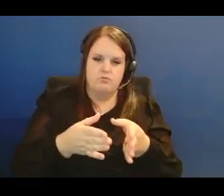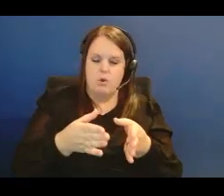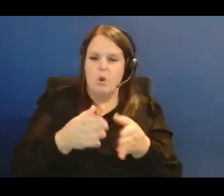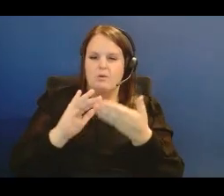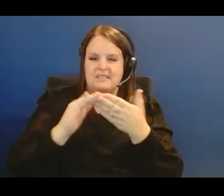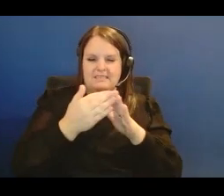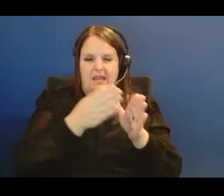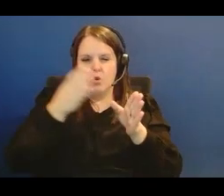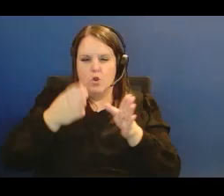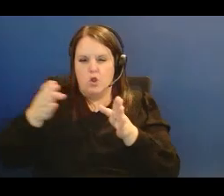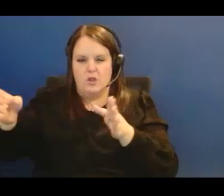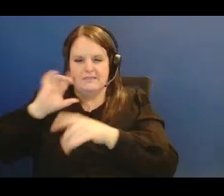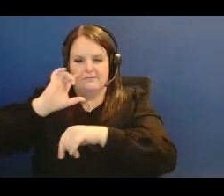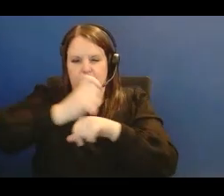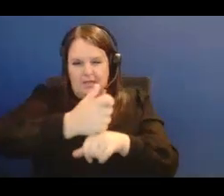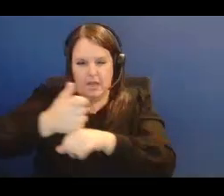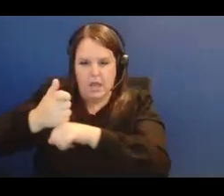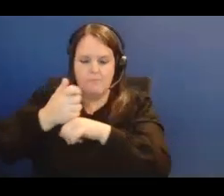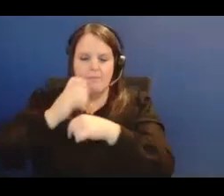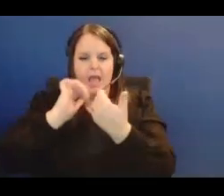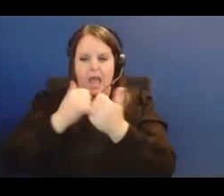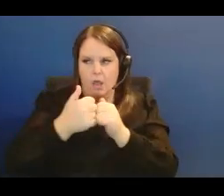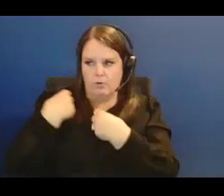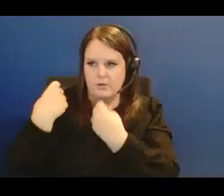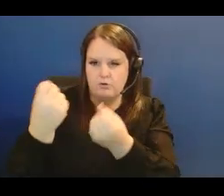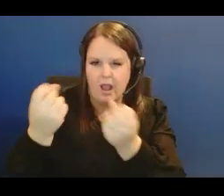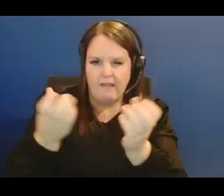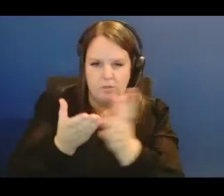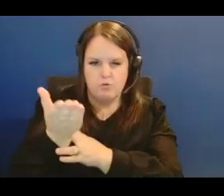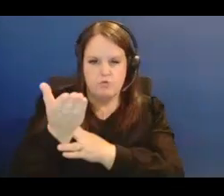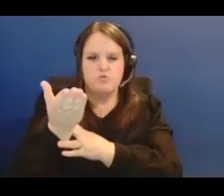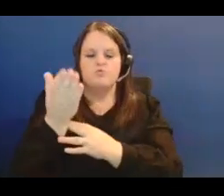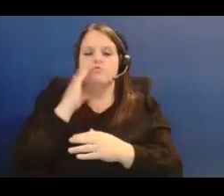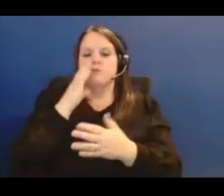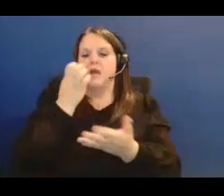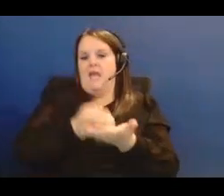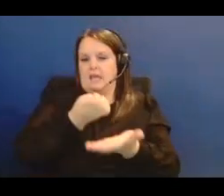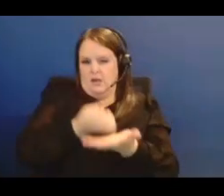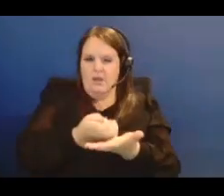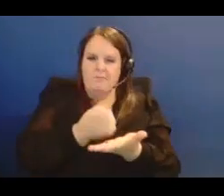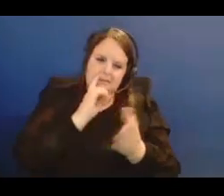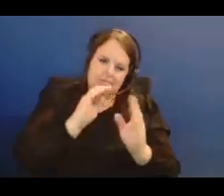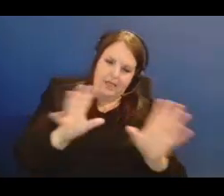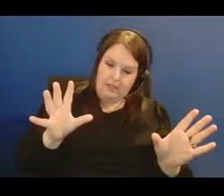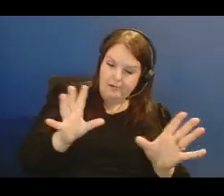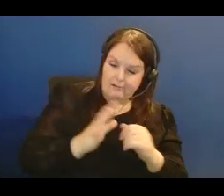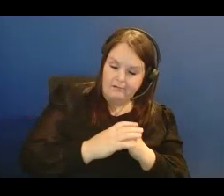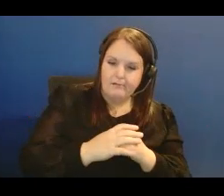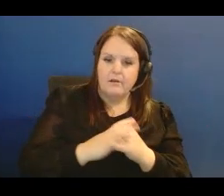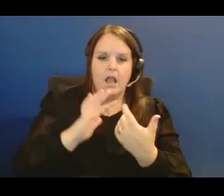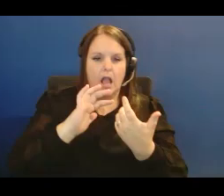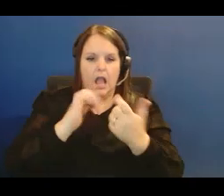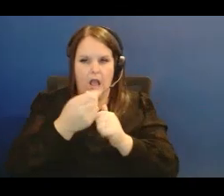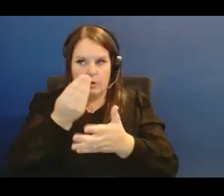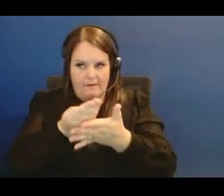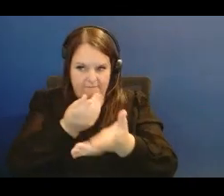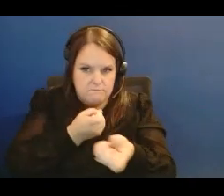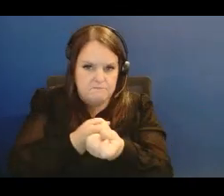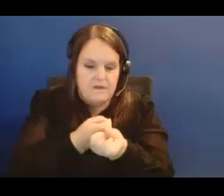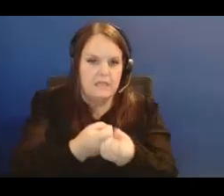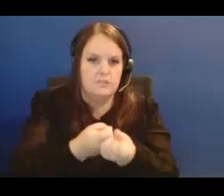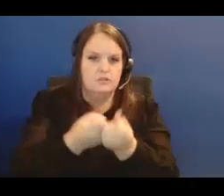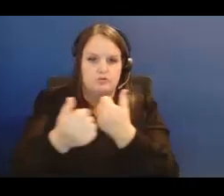neighborhoods are set up and how do we travel it. Economics, I think, is pretty self-explanatory, but how do we fund this travel? How do we fund